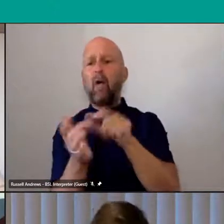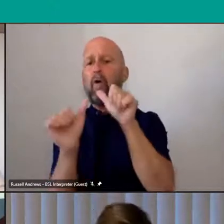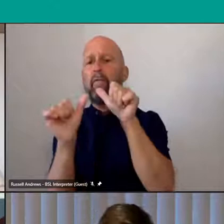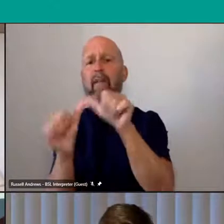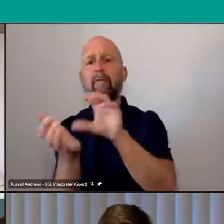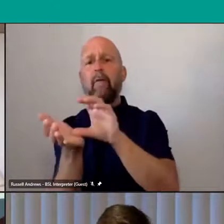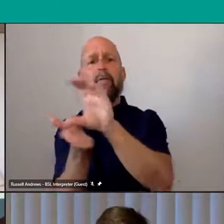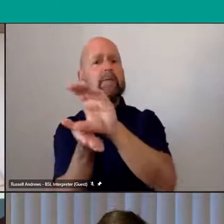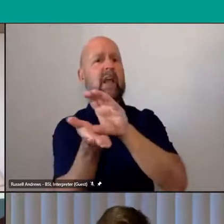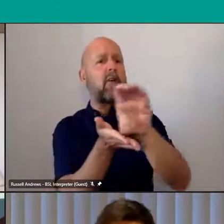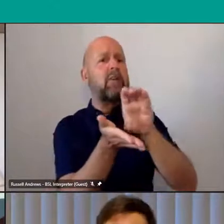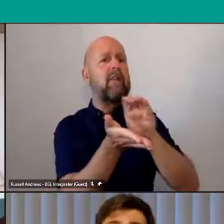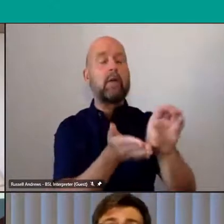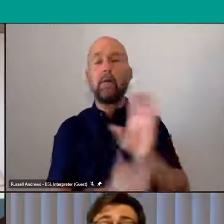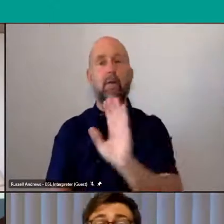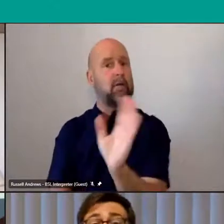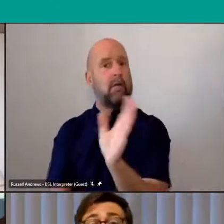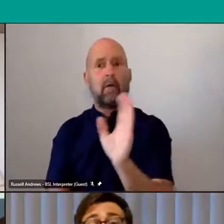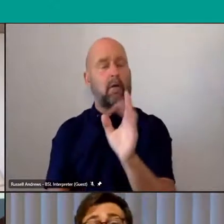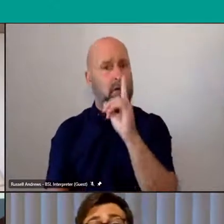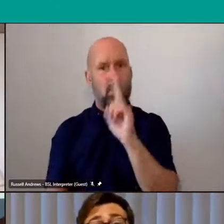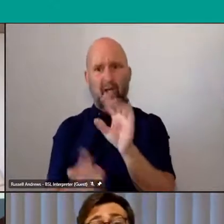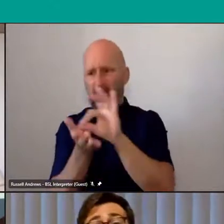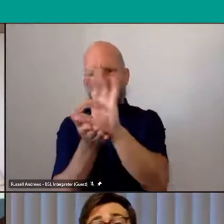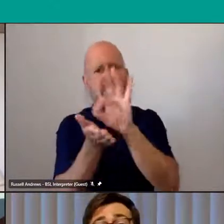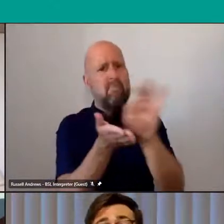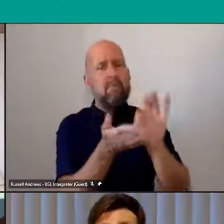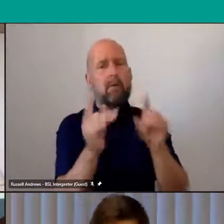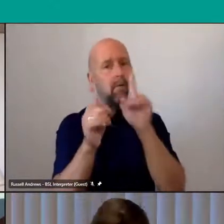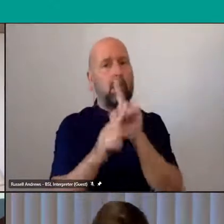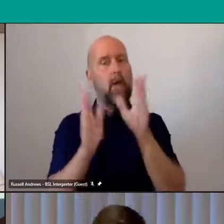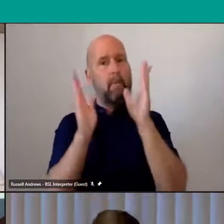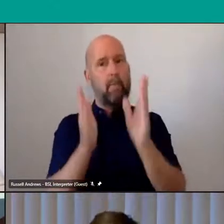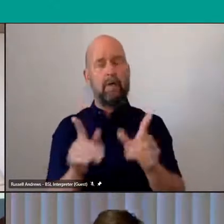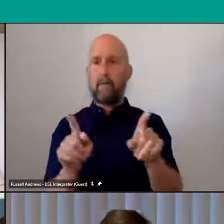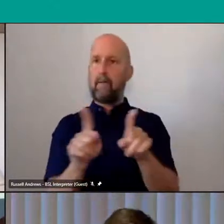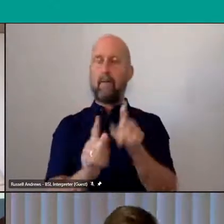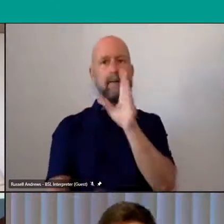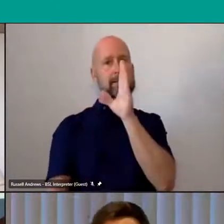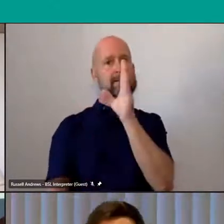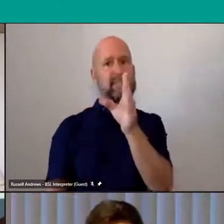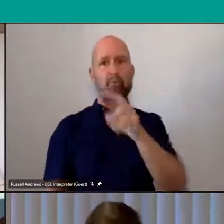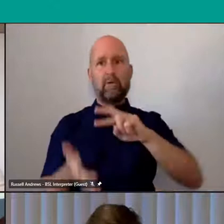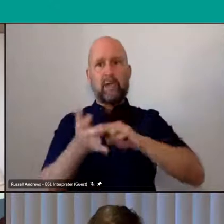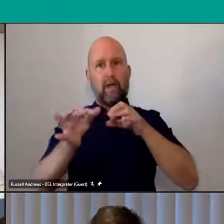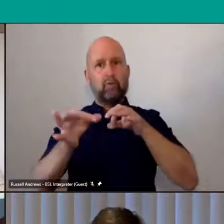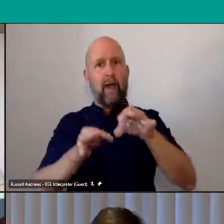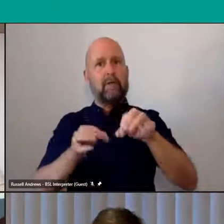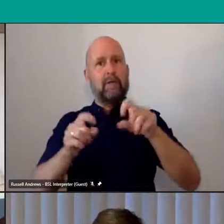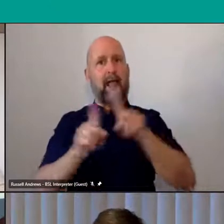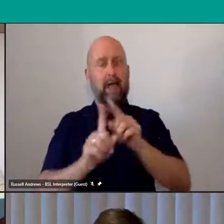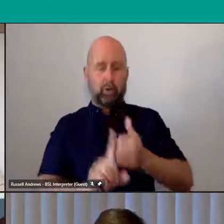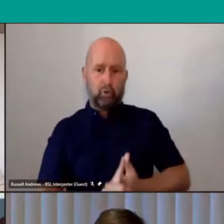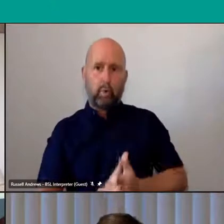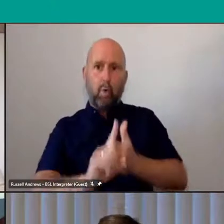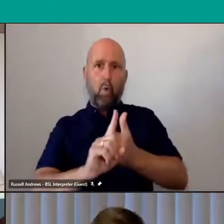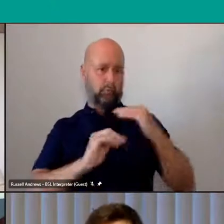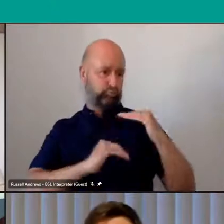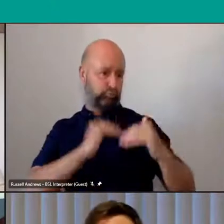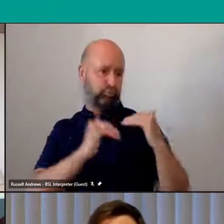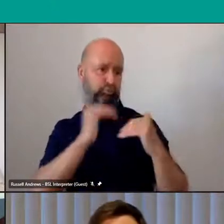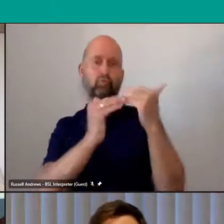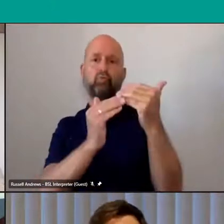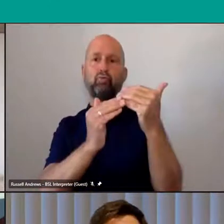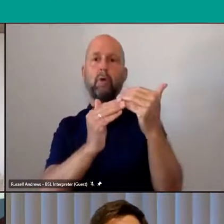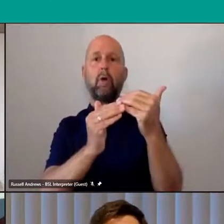there. It has to be a serious, strategic, bottom-up drive carried out